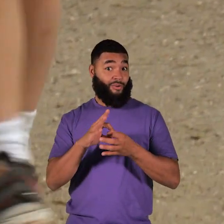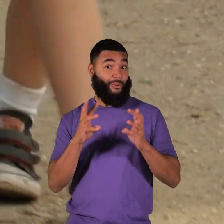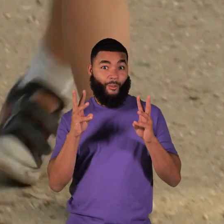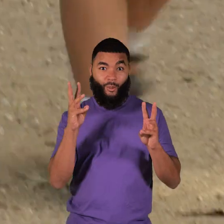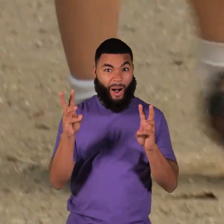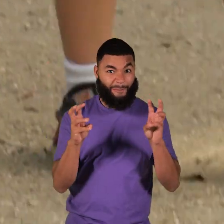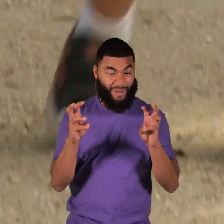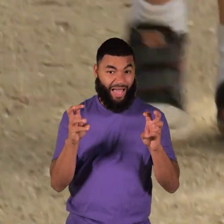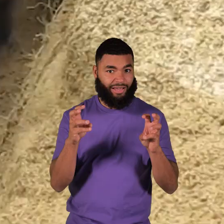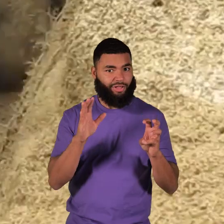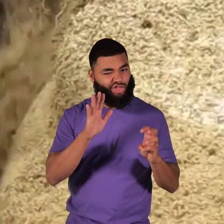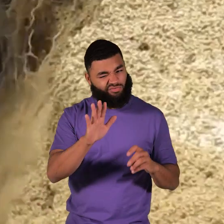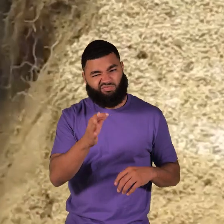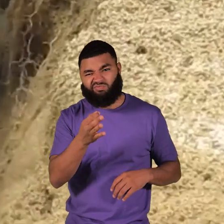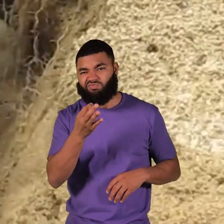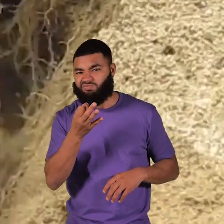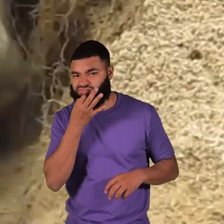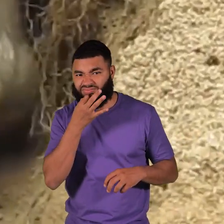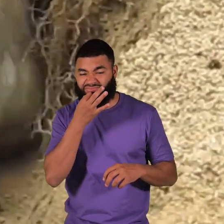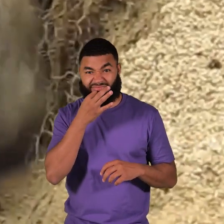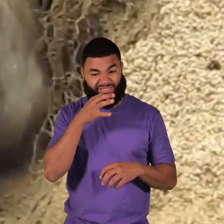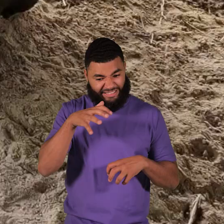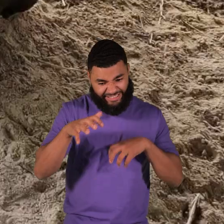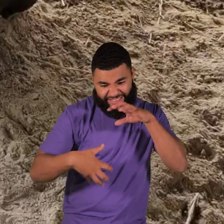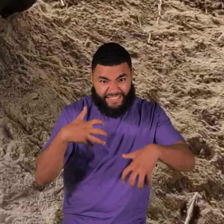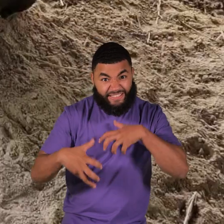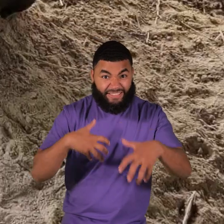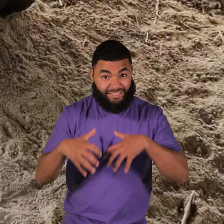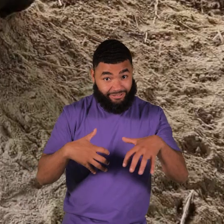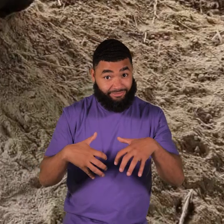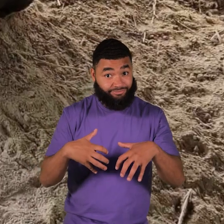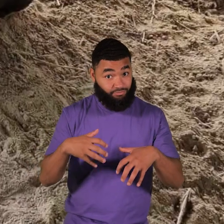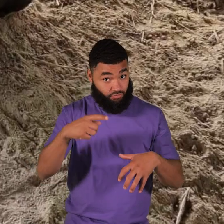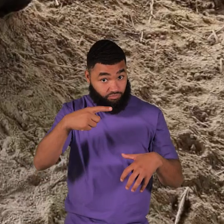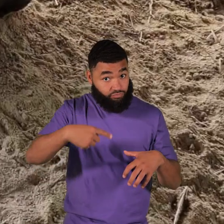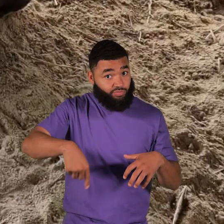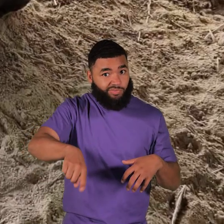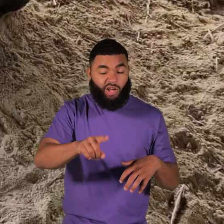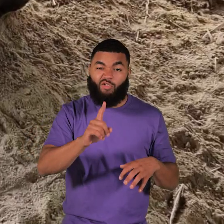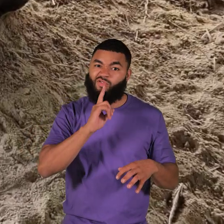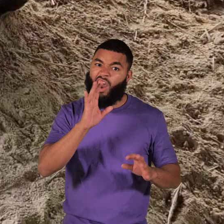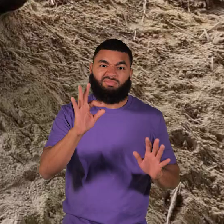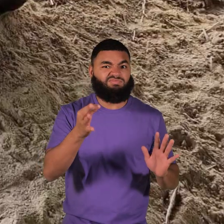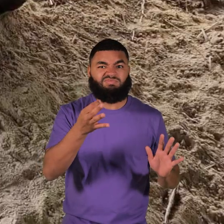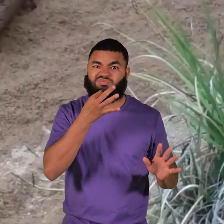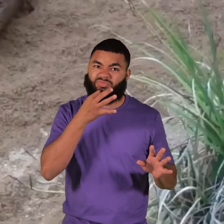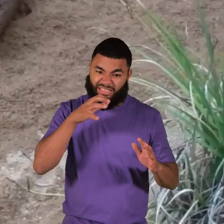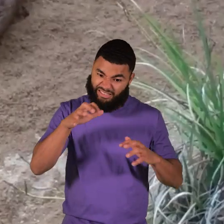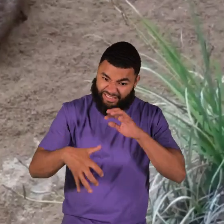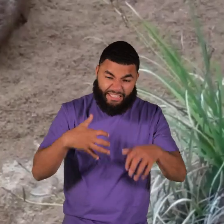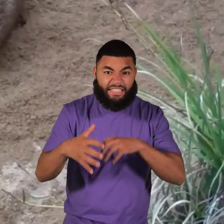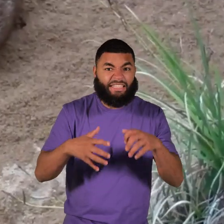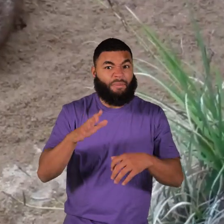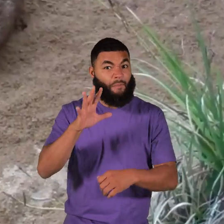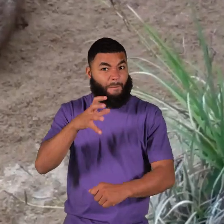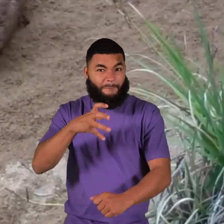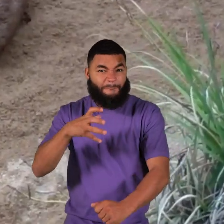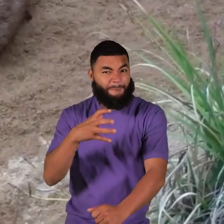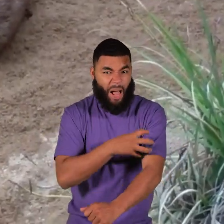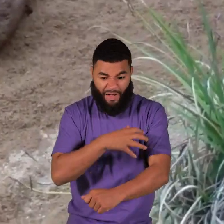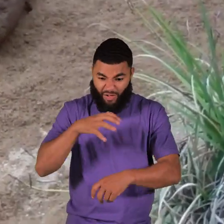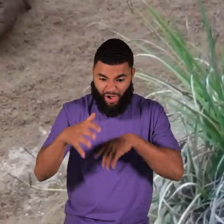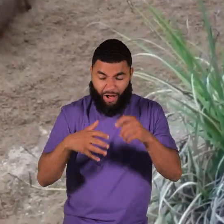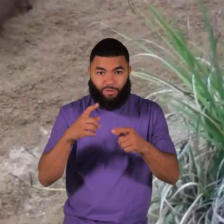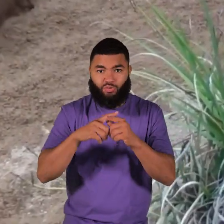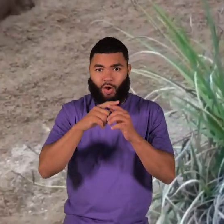about wombats has to do with their ability to dig. These marsupials are remarkable diggers and use their powerful claws